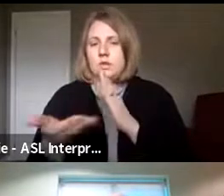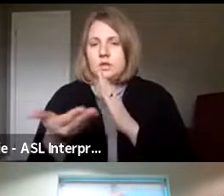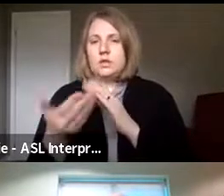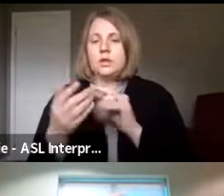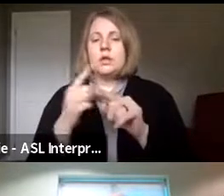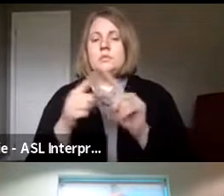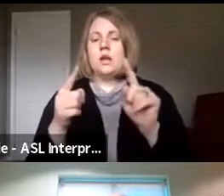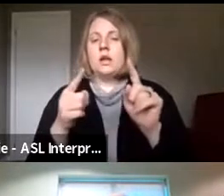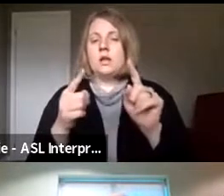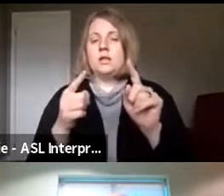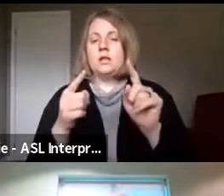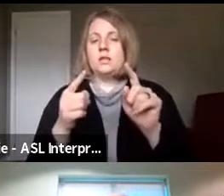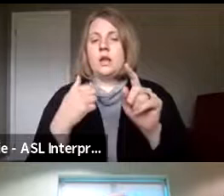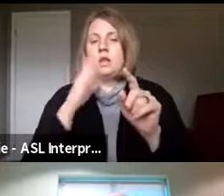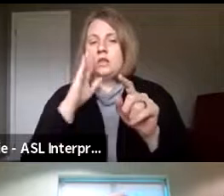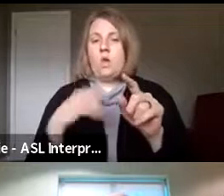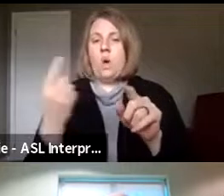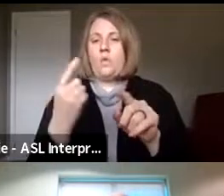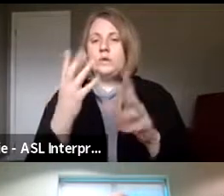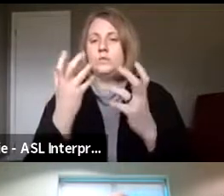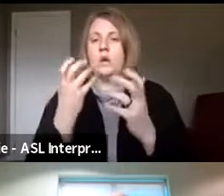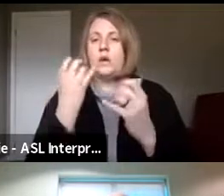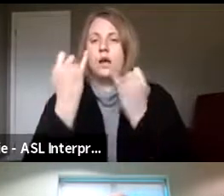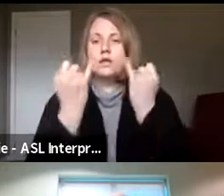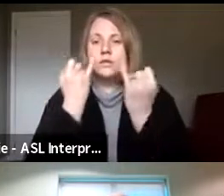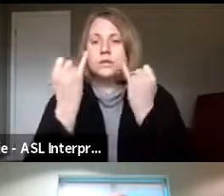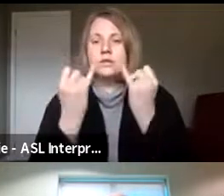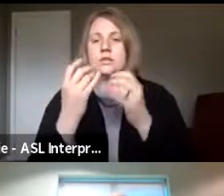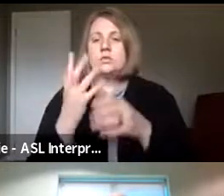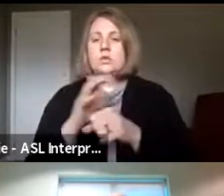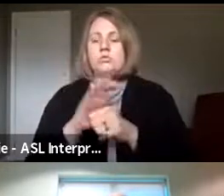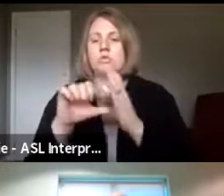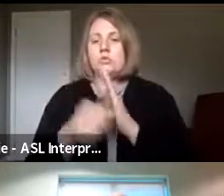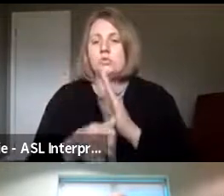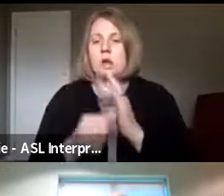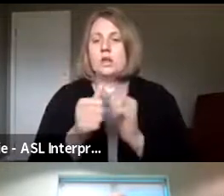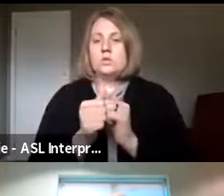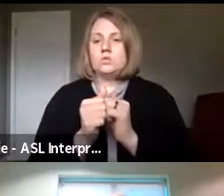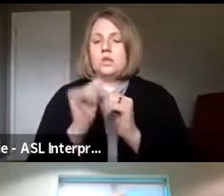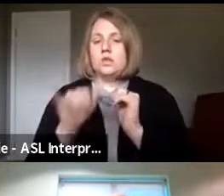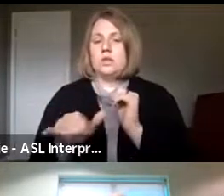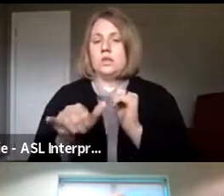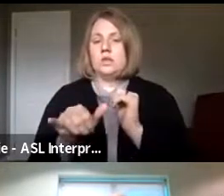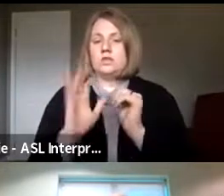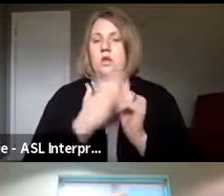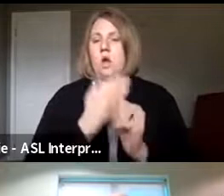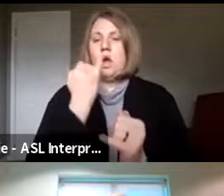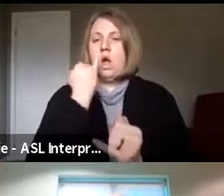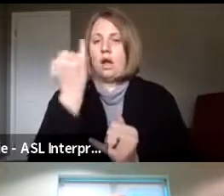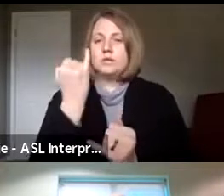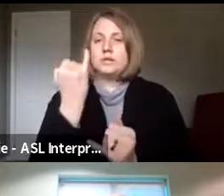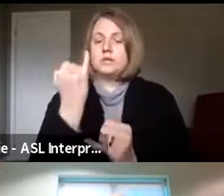However, I know we're always looking for ideas. We like to stress as part of this that our